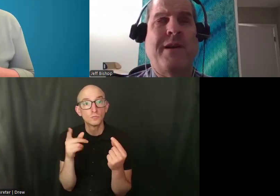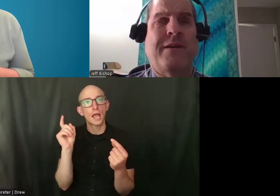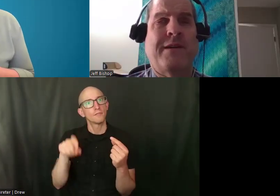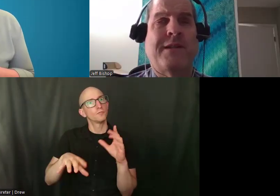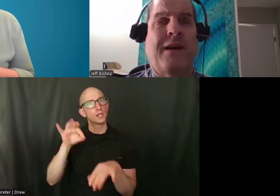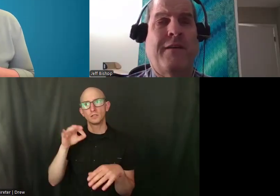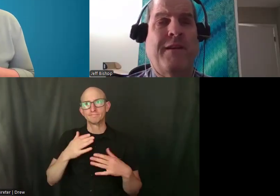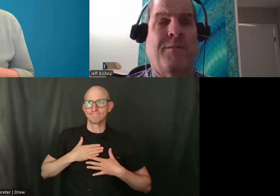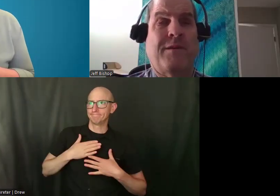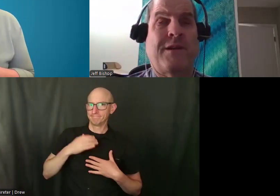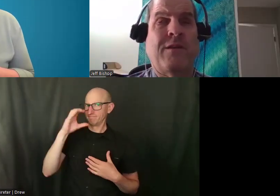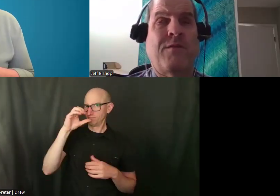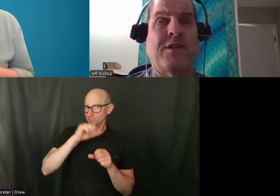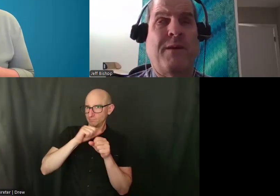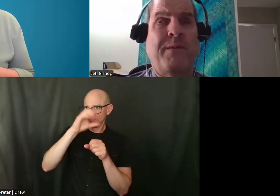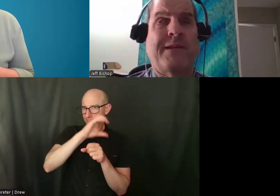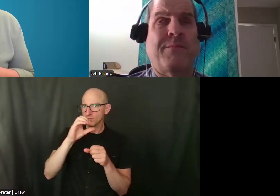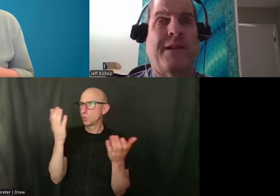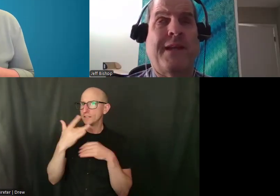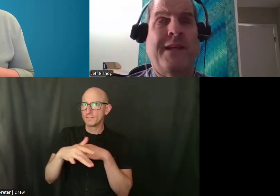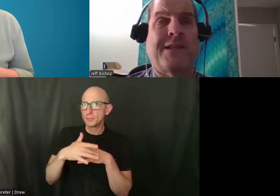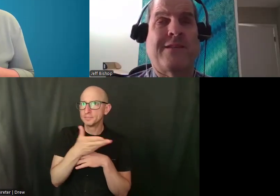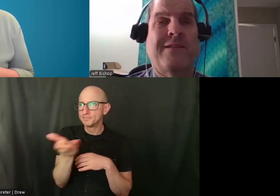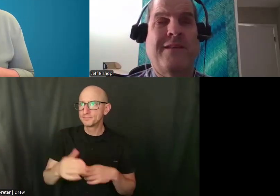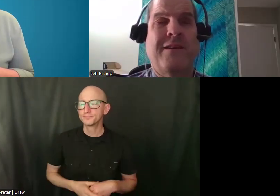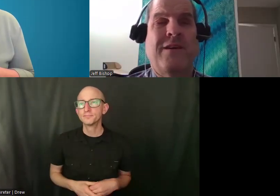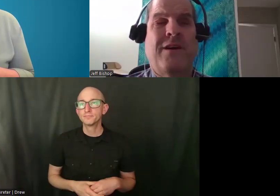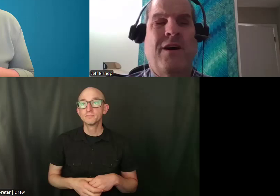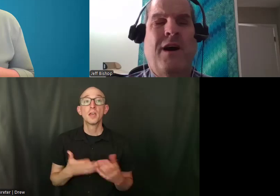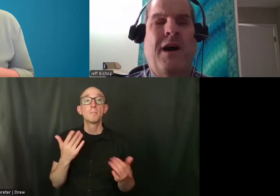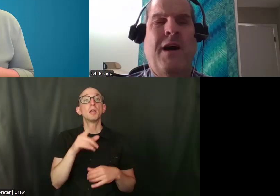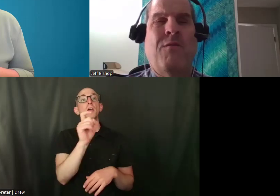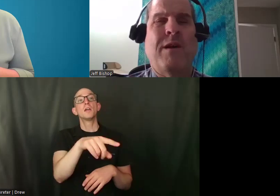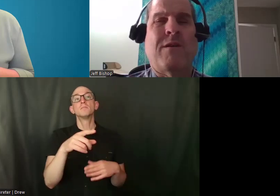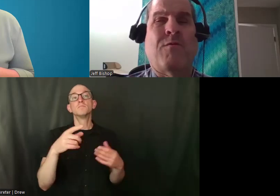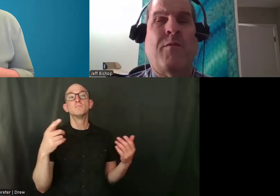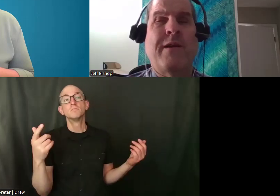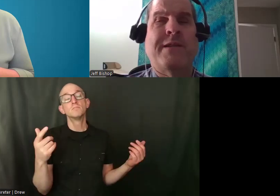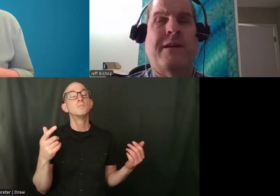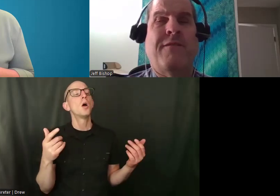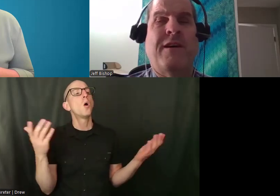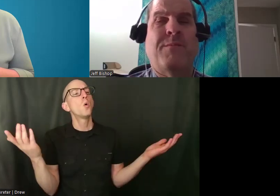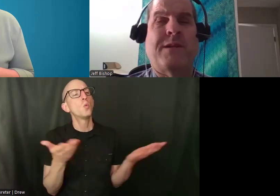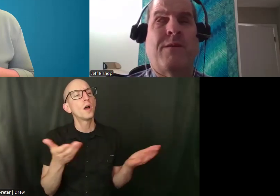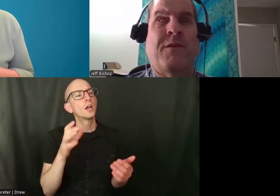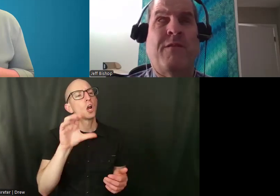what careers are available. So the question might be something like this. What careers